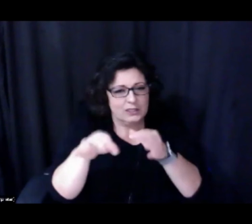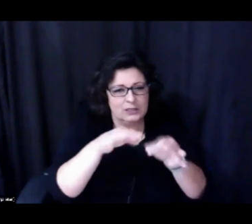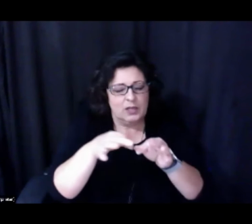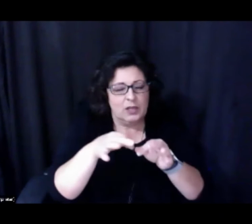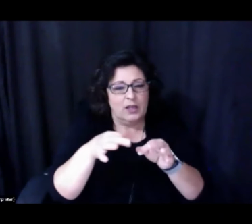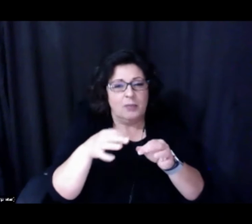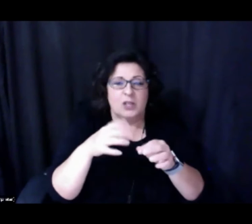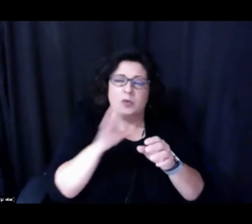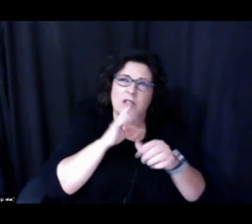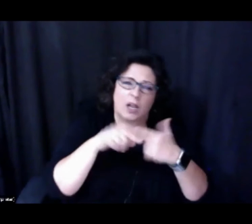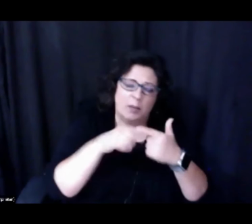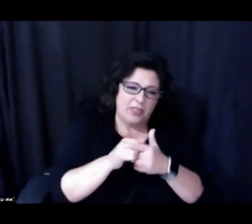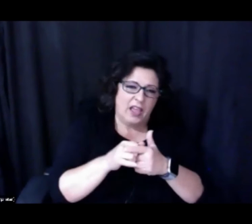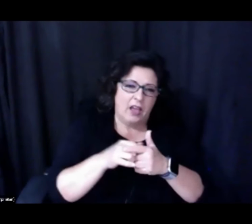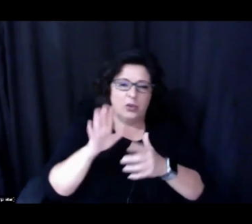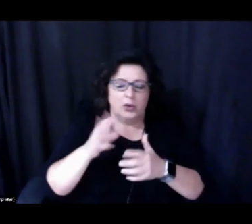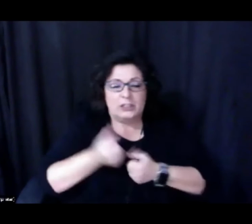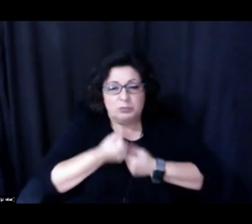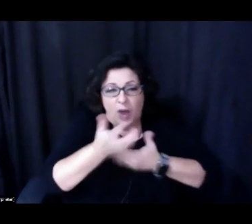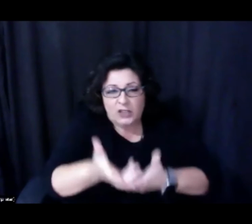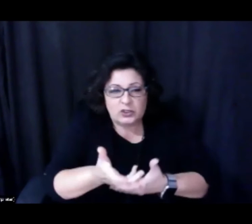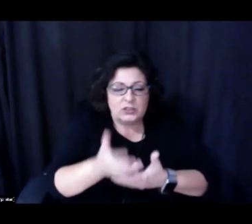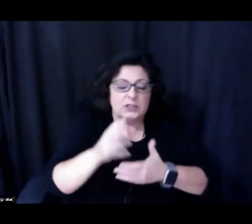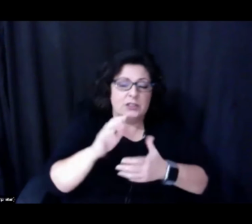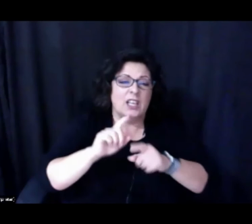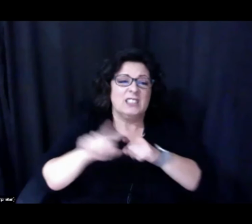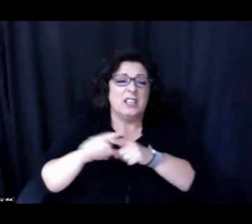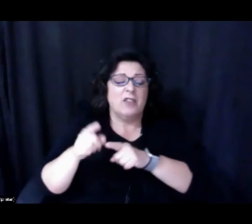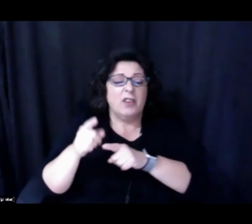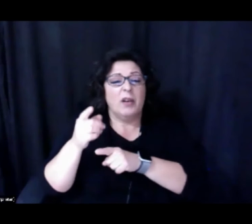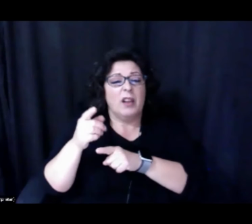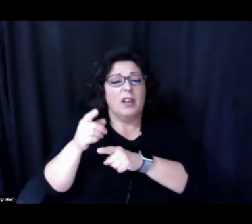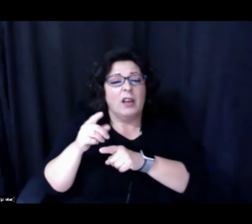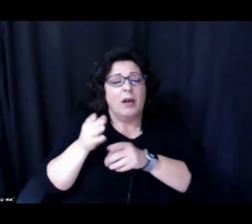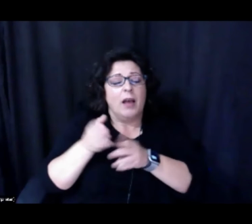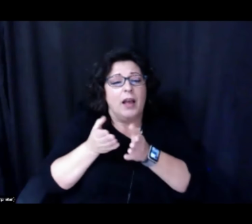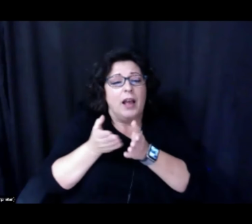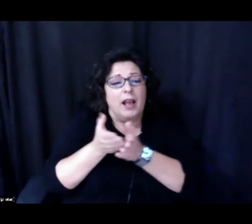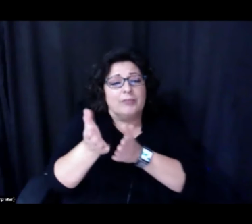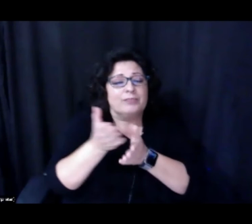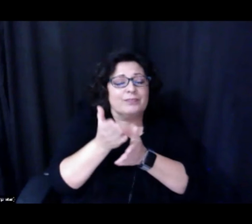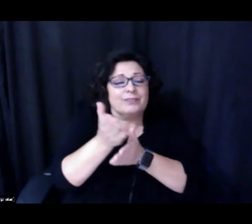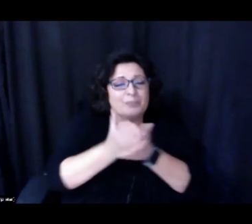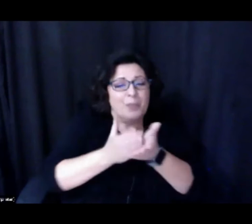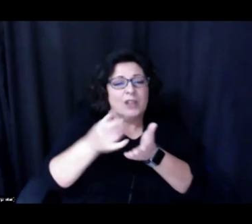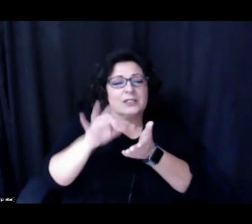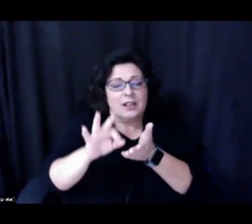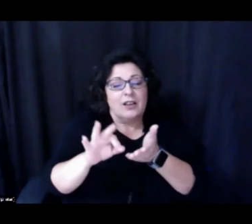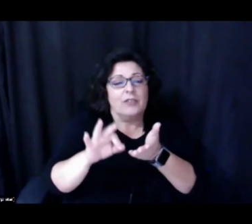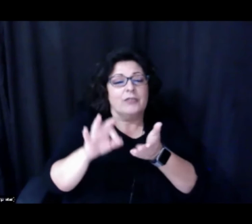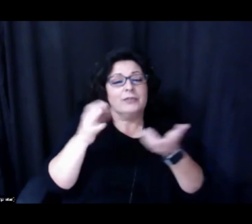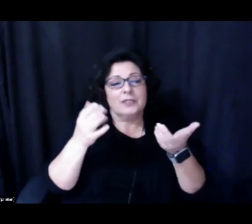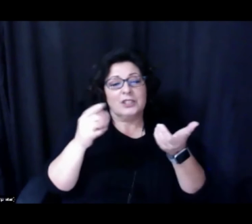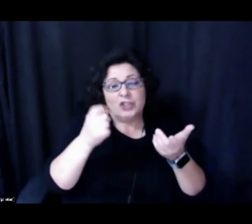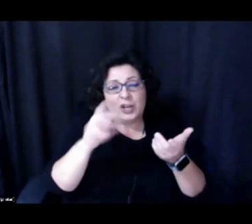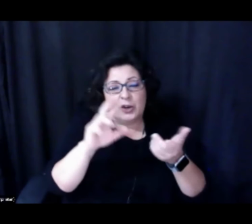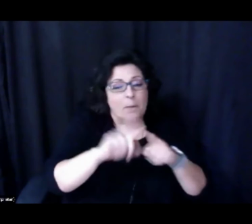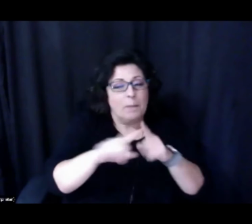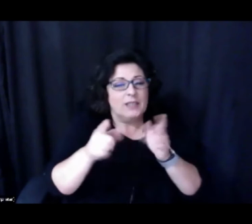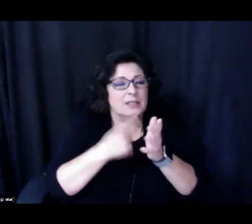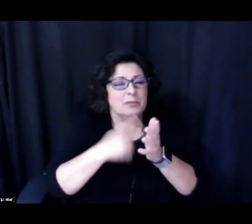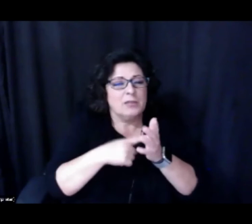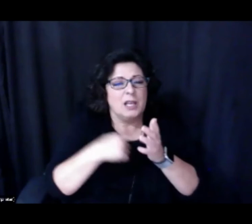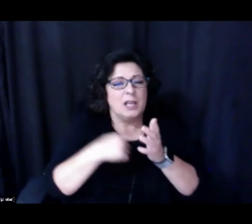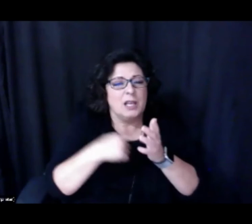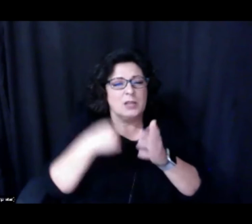gender identity, gender expression, other aspects of gender. But often what happens is sometimes we only think of